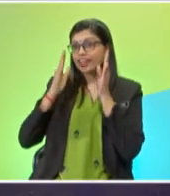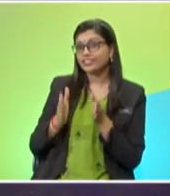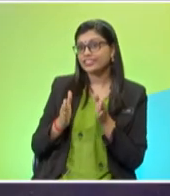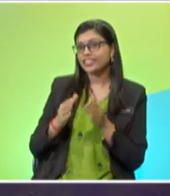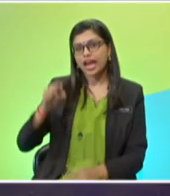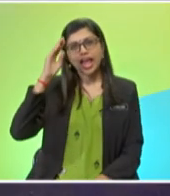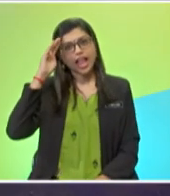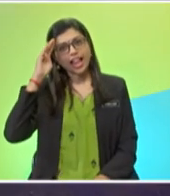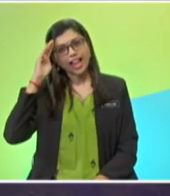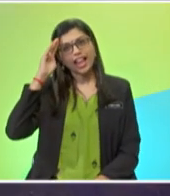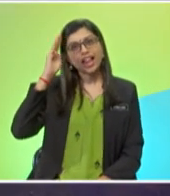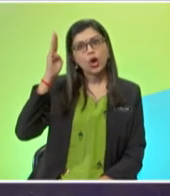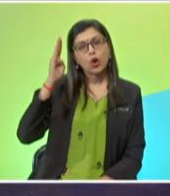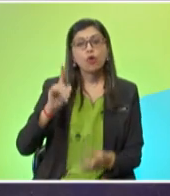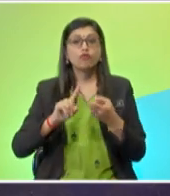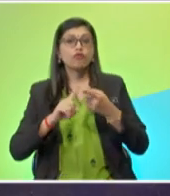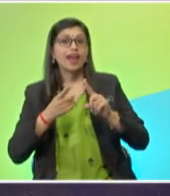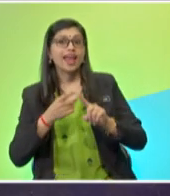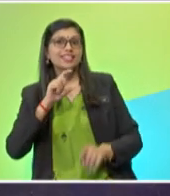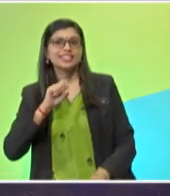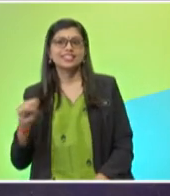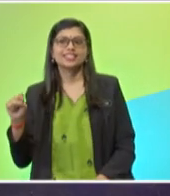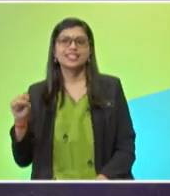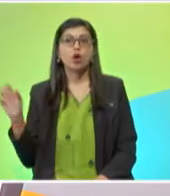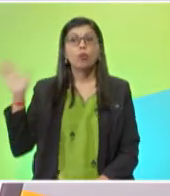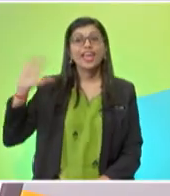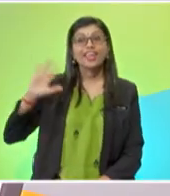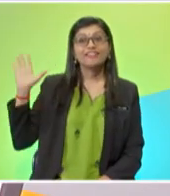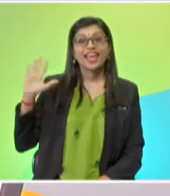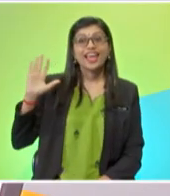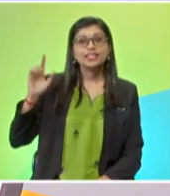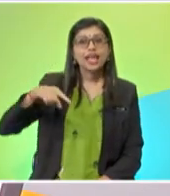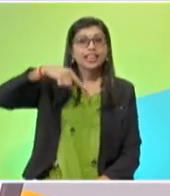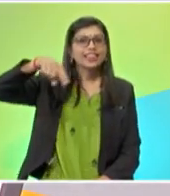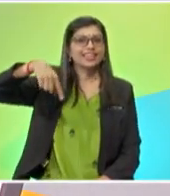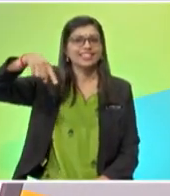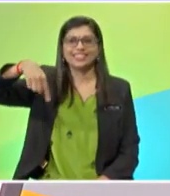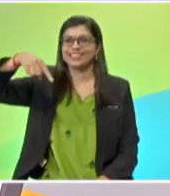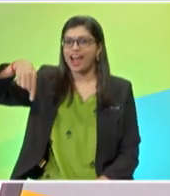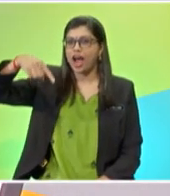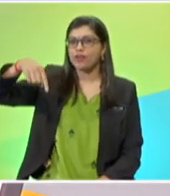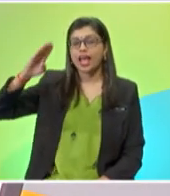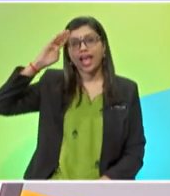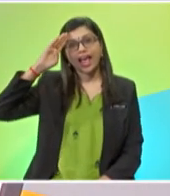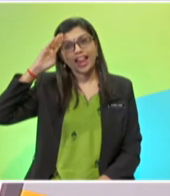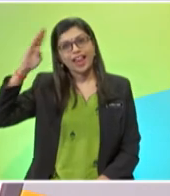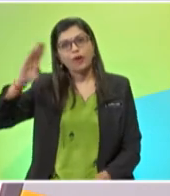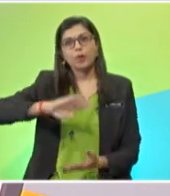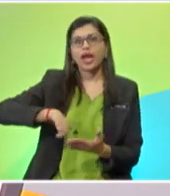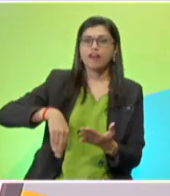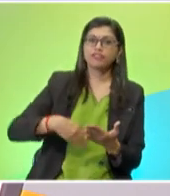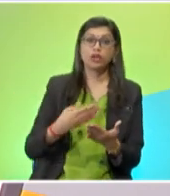Teacher, hello friends, wave hands and turn around,